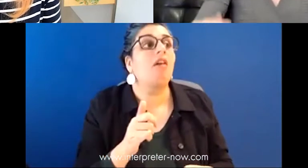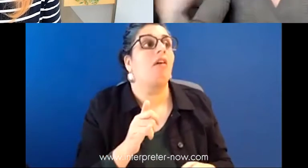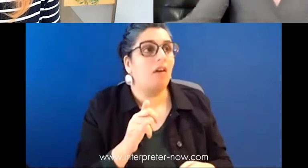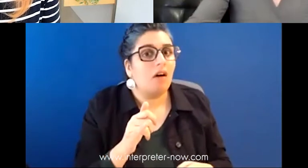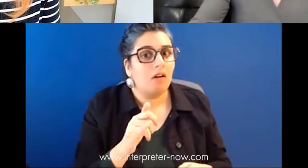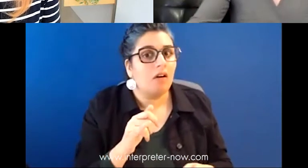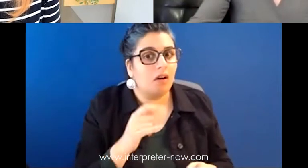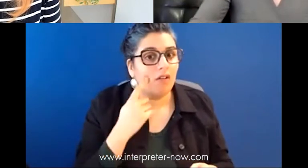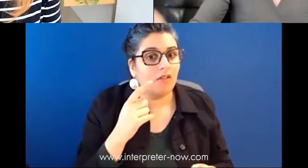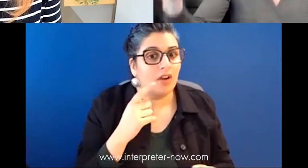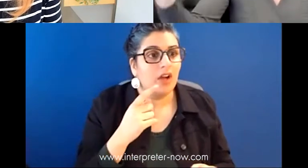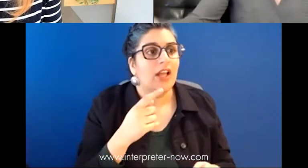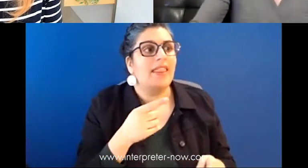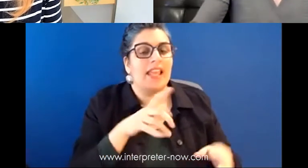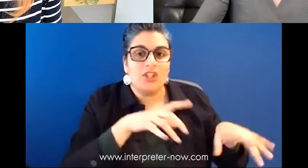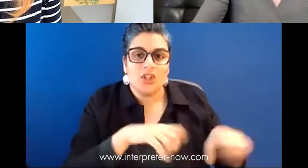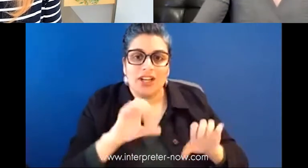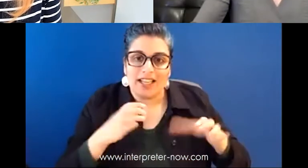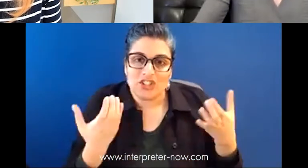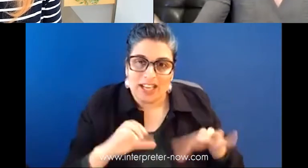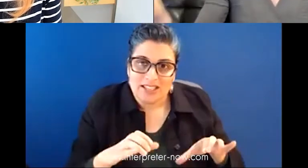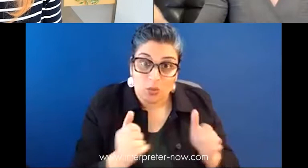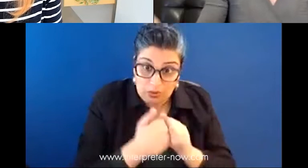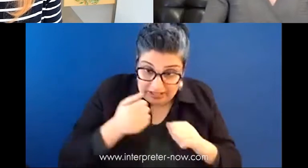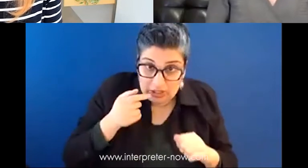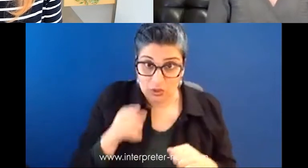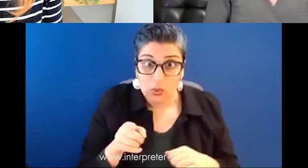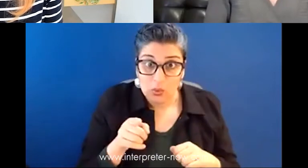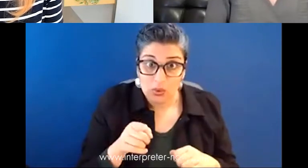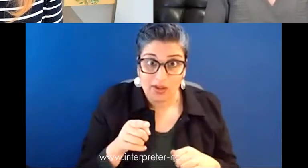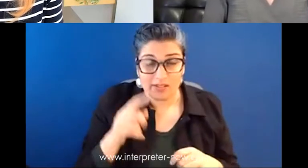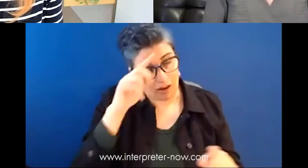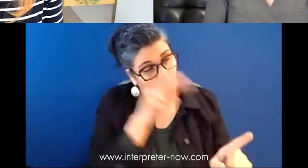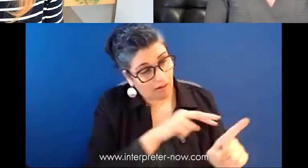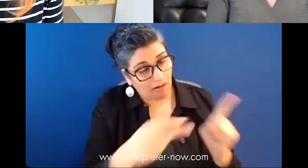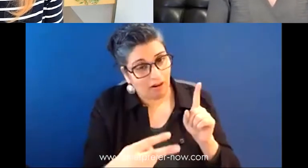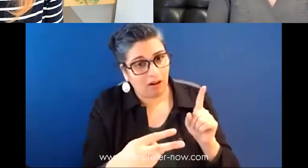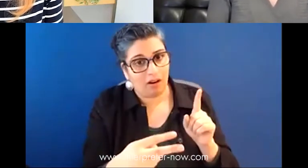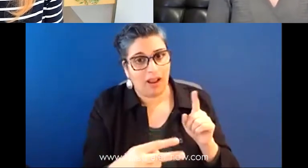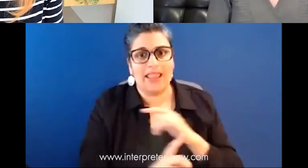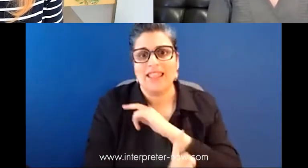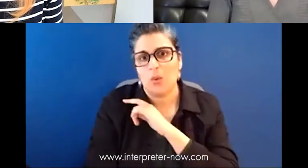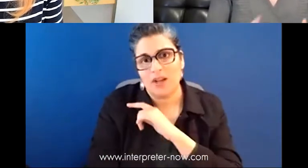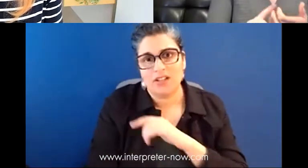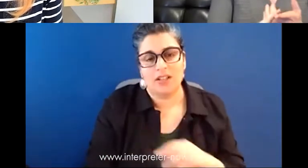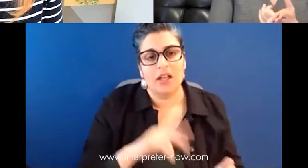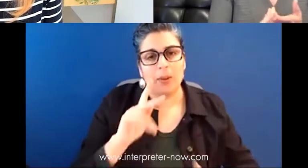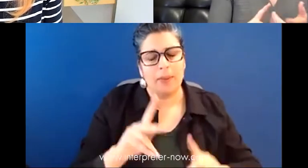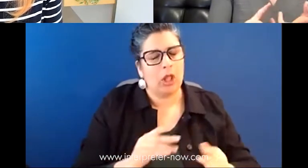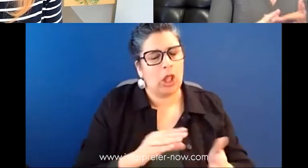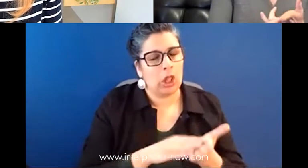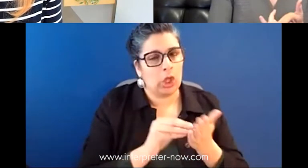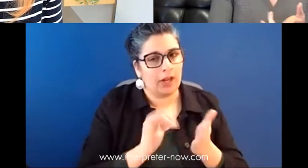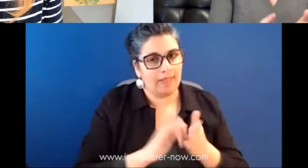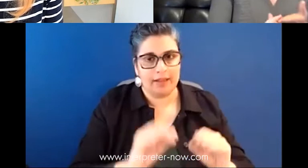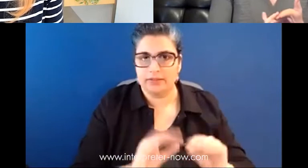differently, and you punished them for being different. Again, people learn that lesson really clearly. So